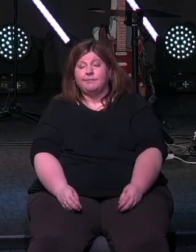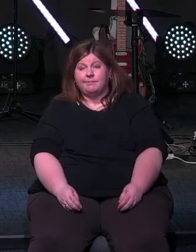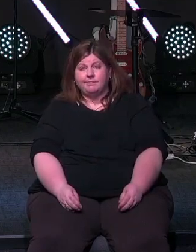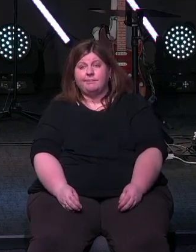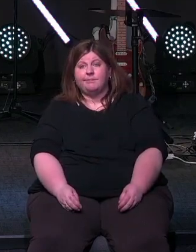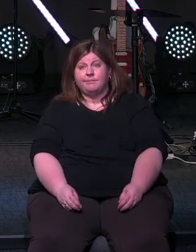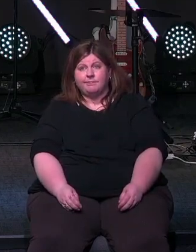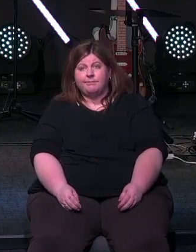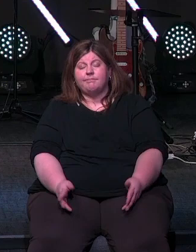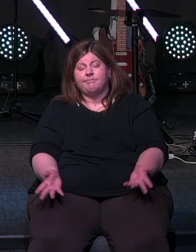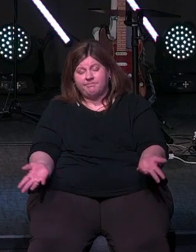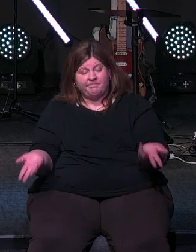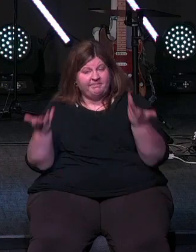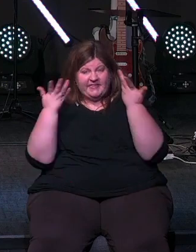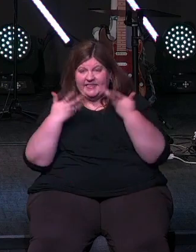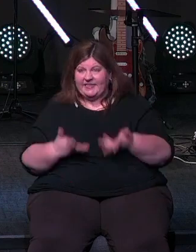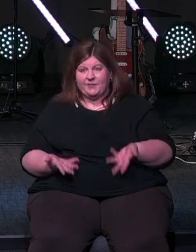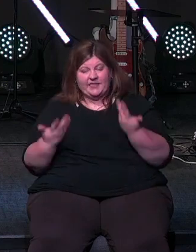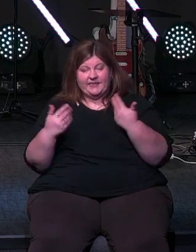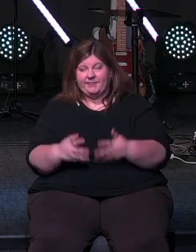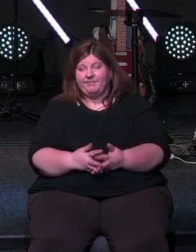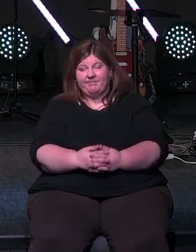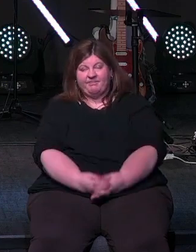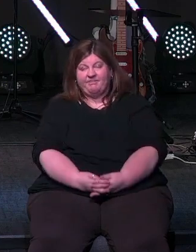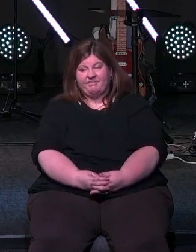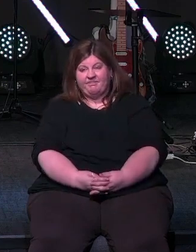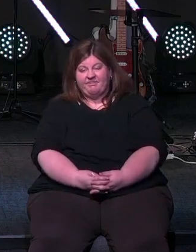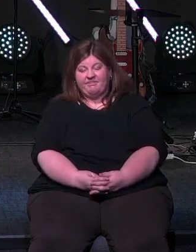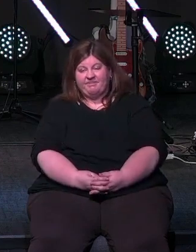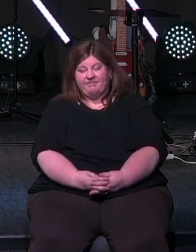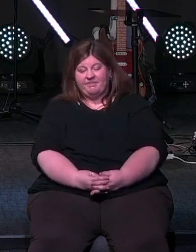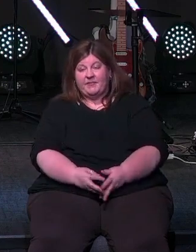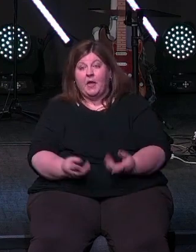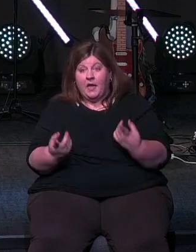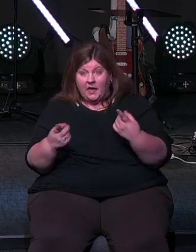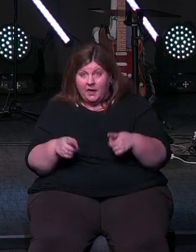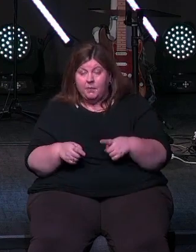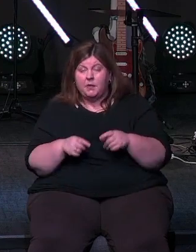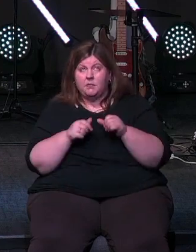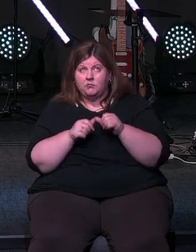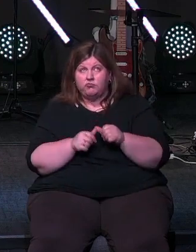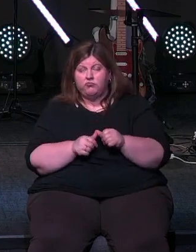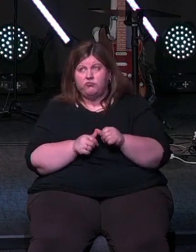This is the posture. I hear from God when I do this.